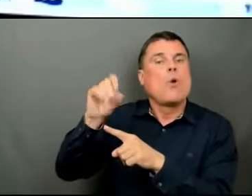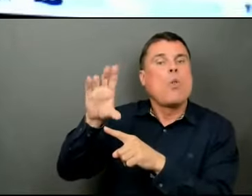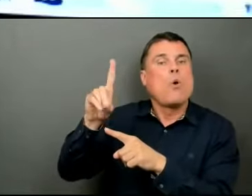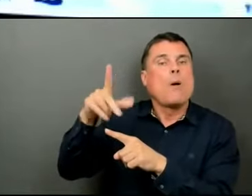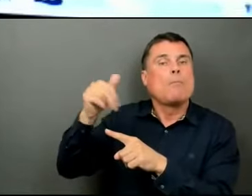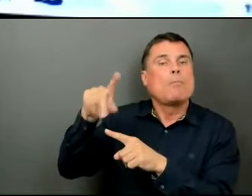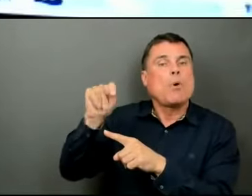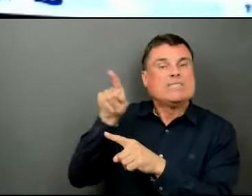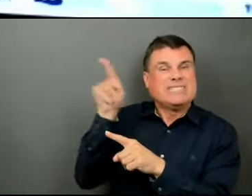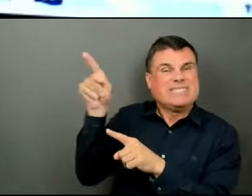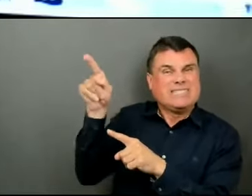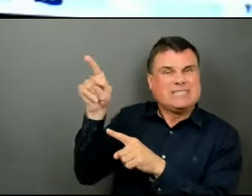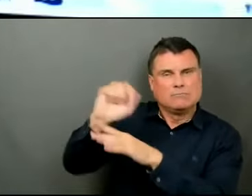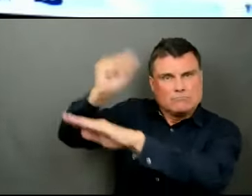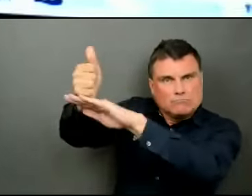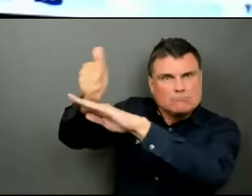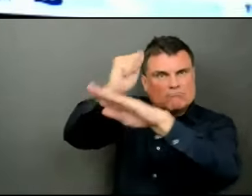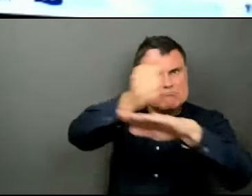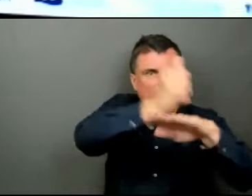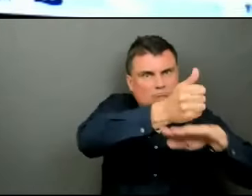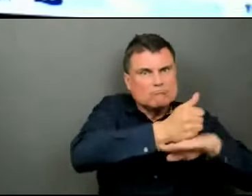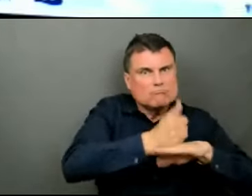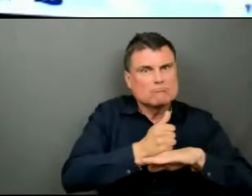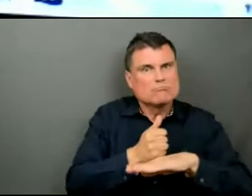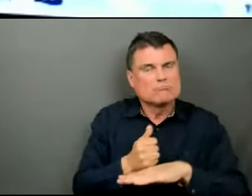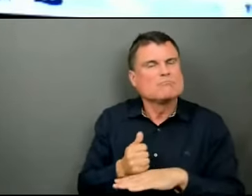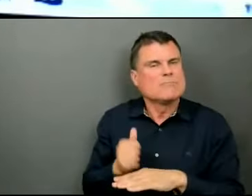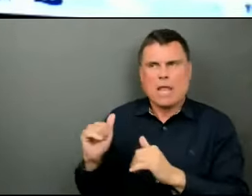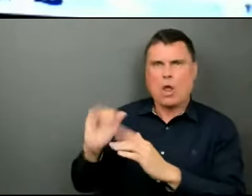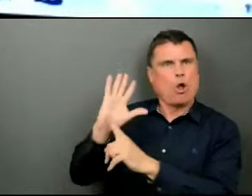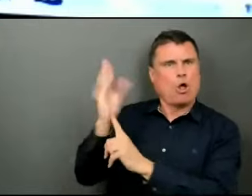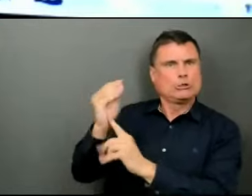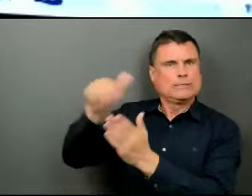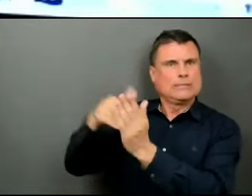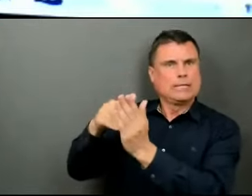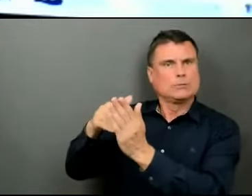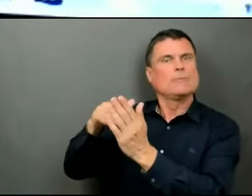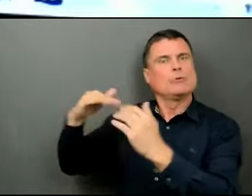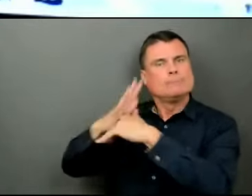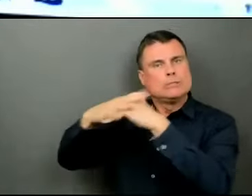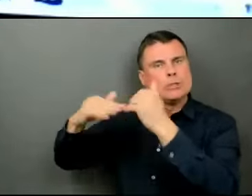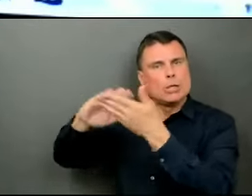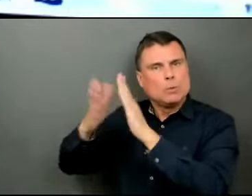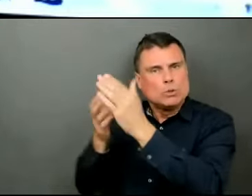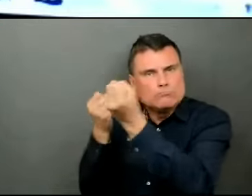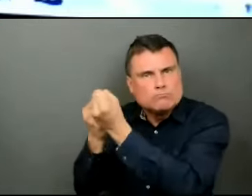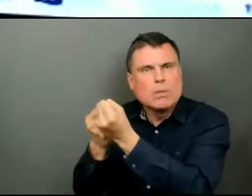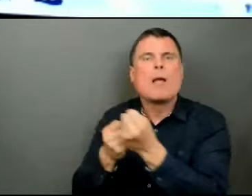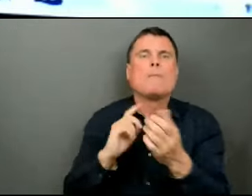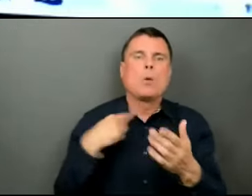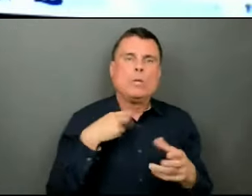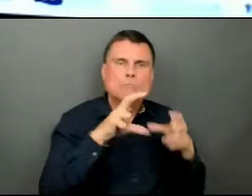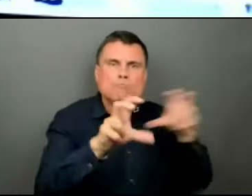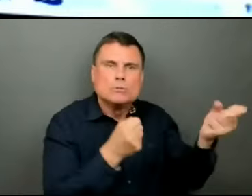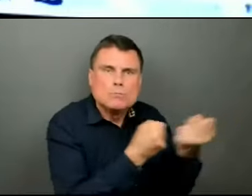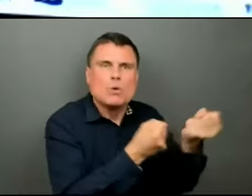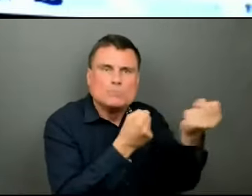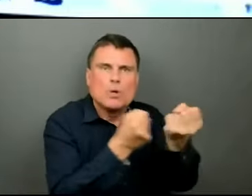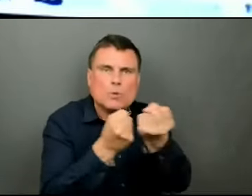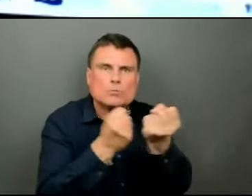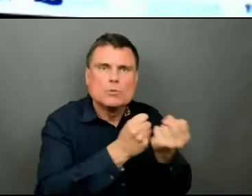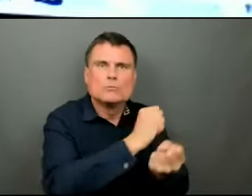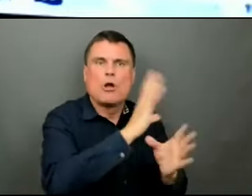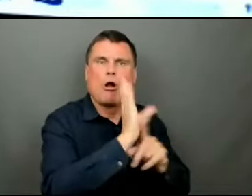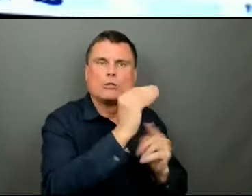Look, we will get through this. It's been a really hard time, but as Minister of Infrastructure and Communities, I've seen